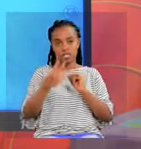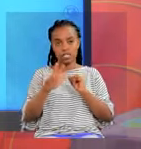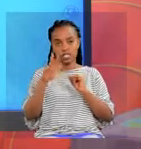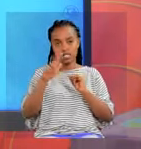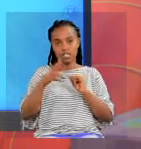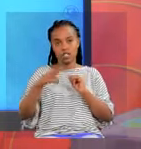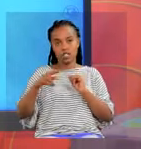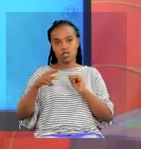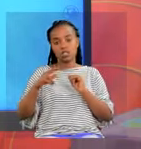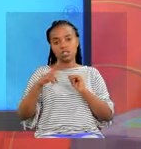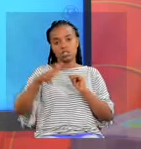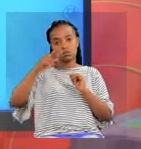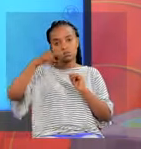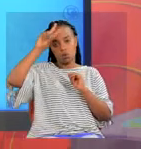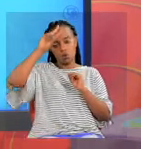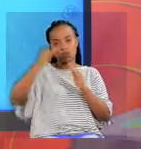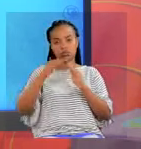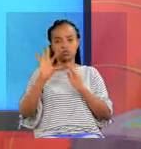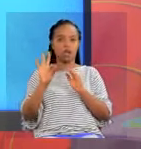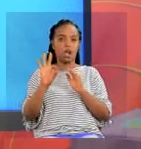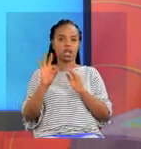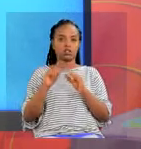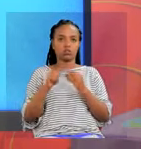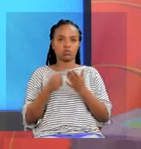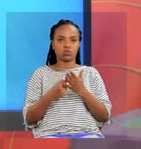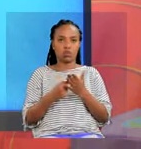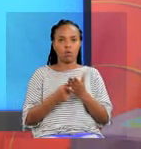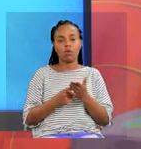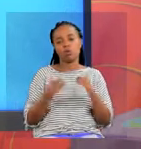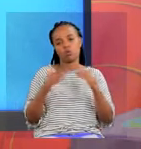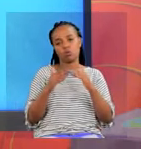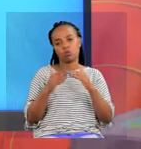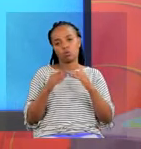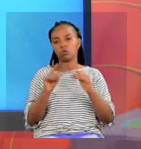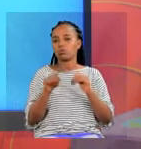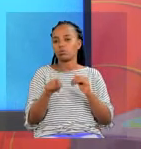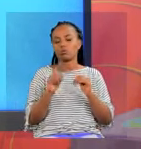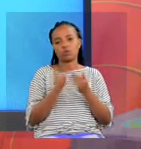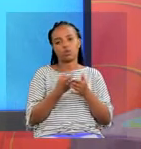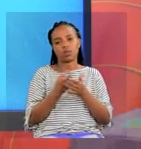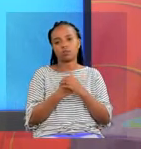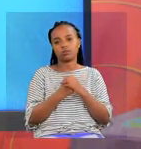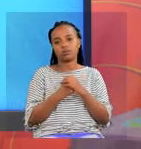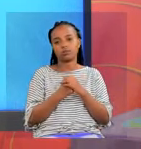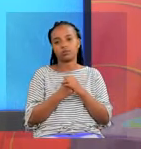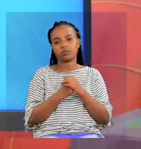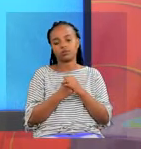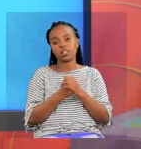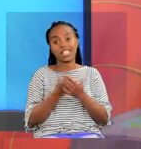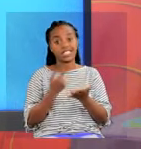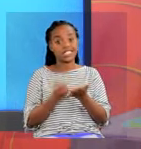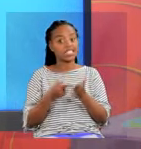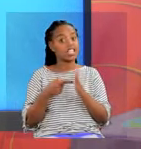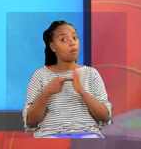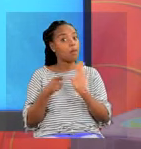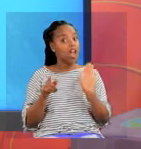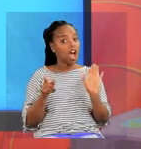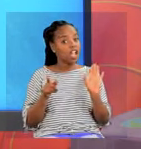is 9. You add 9 here. Okay. Now, this